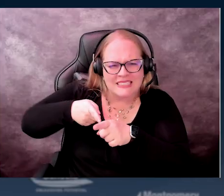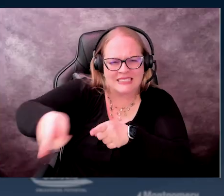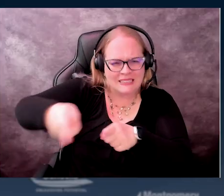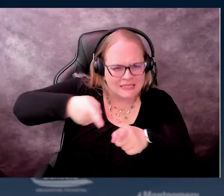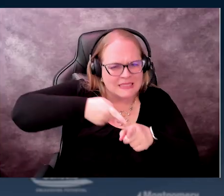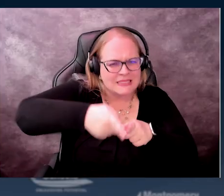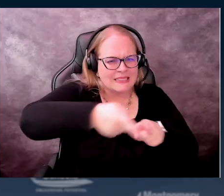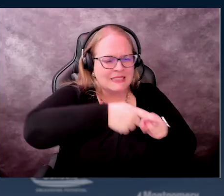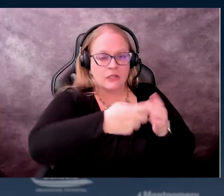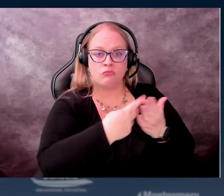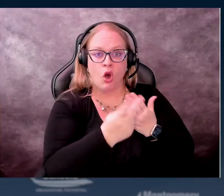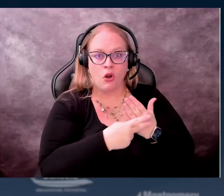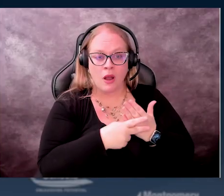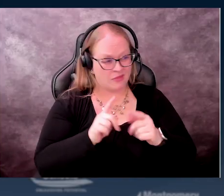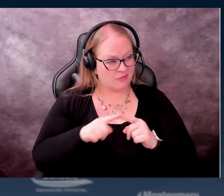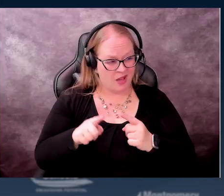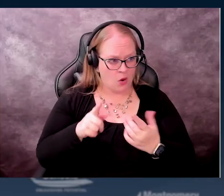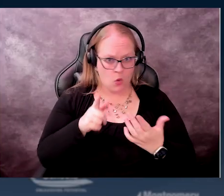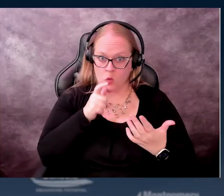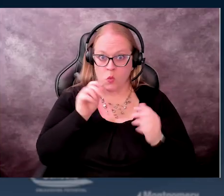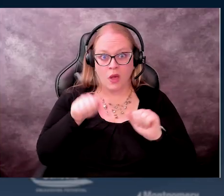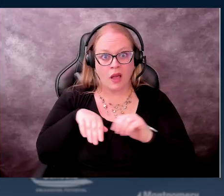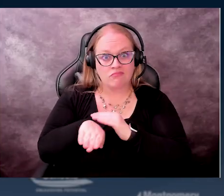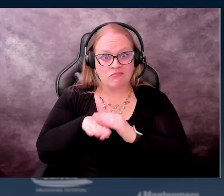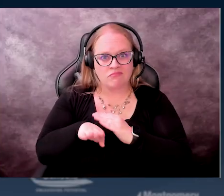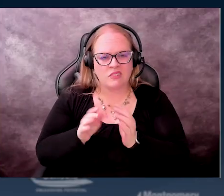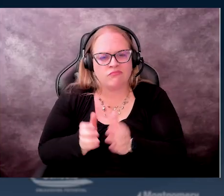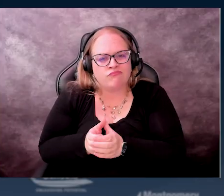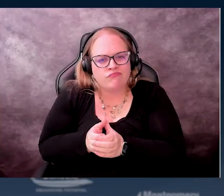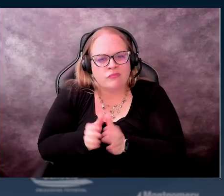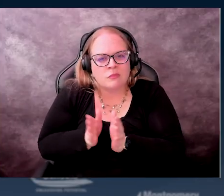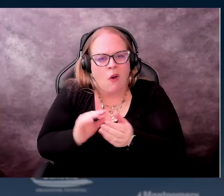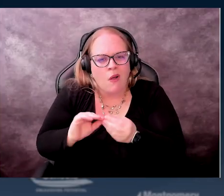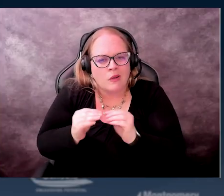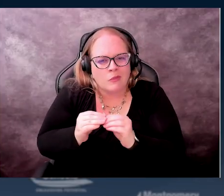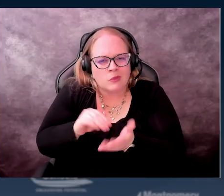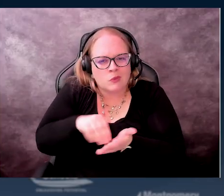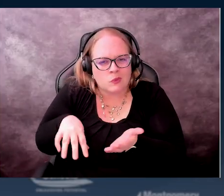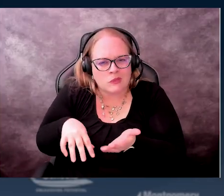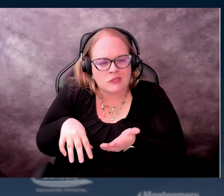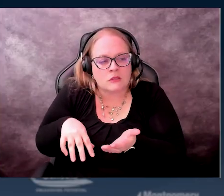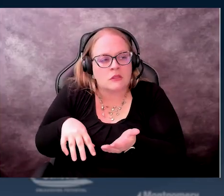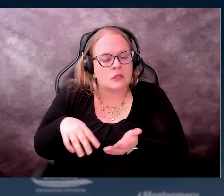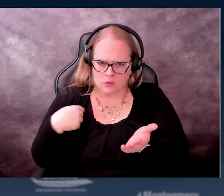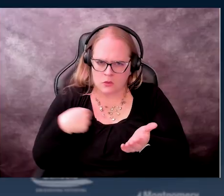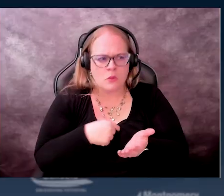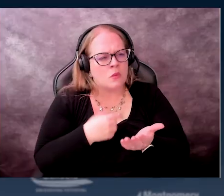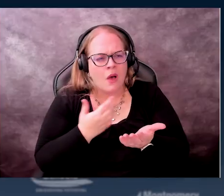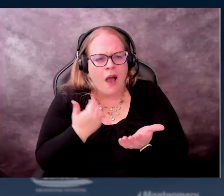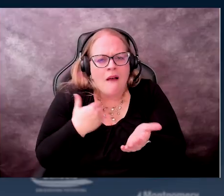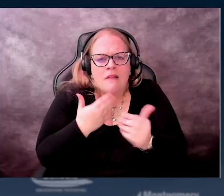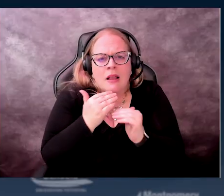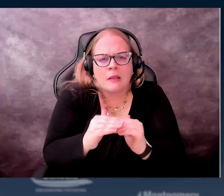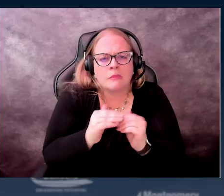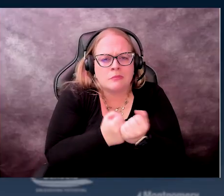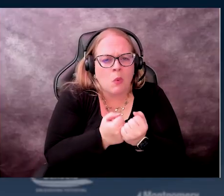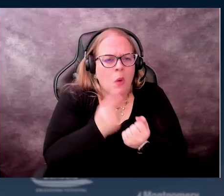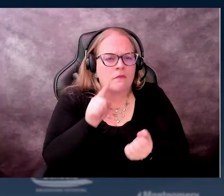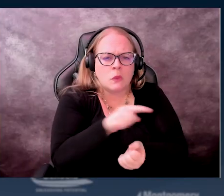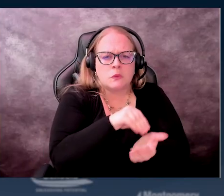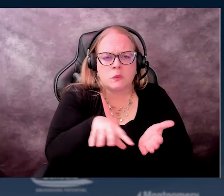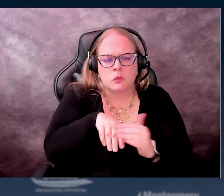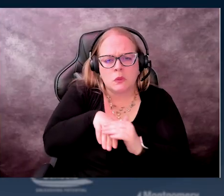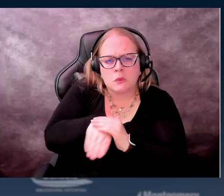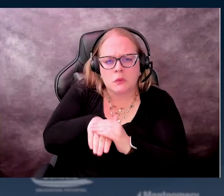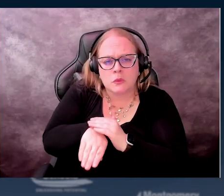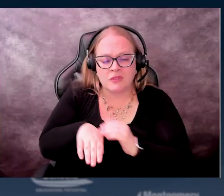to only a small number of students, with limited supports to help more students access them. Access to